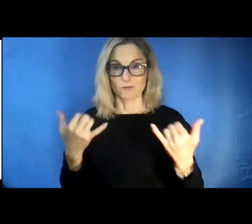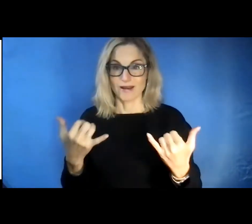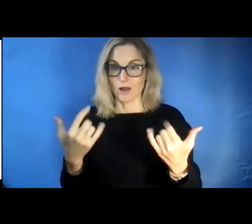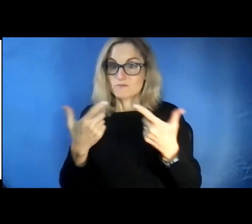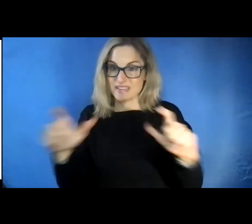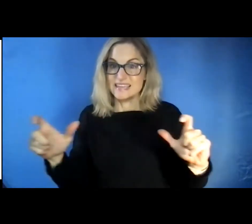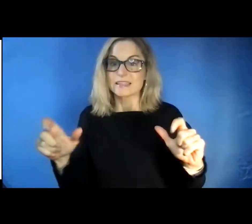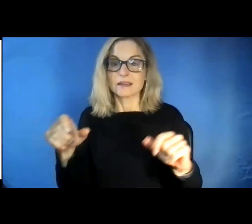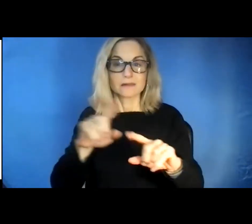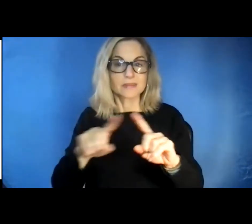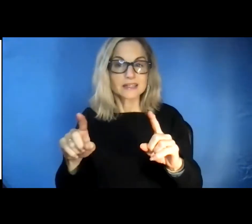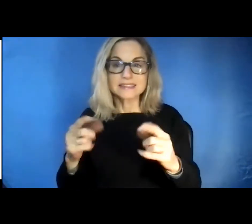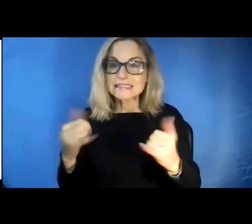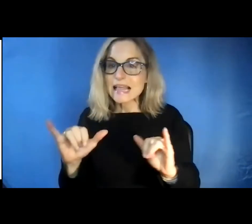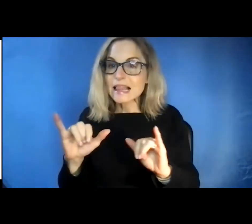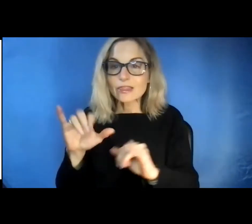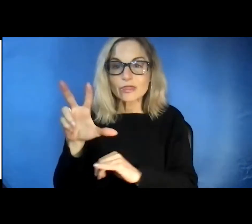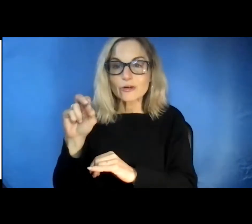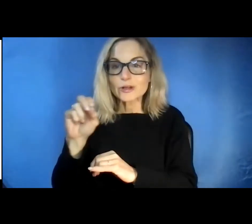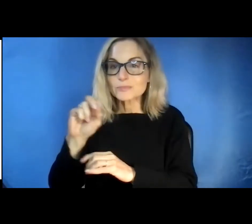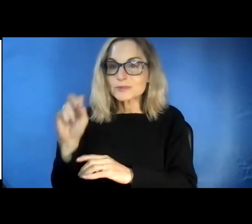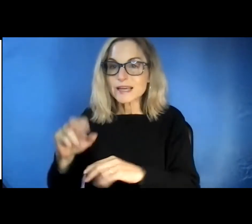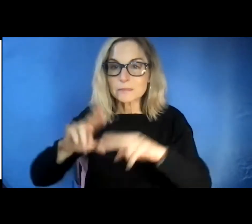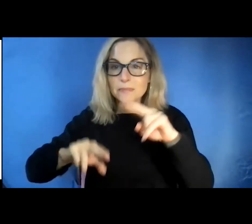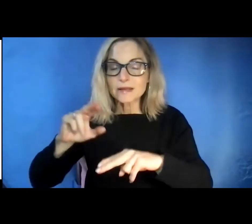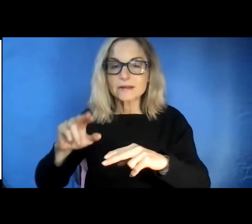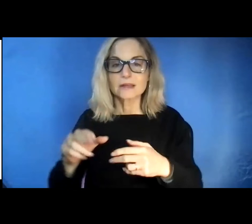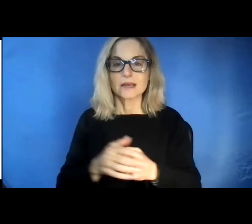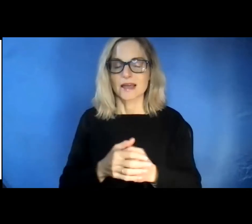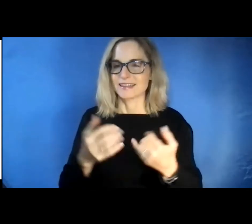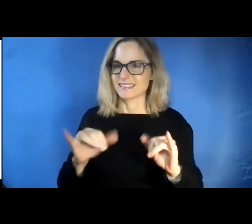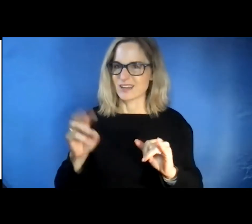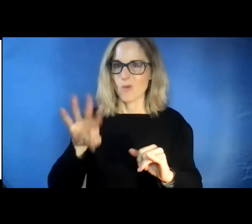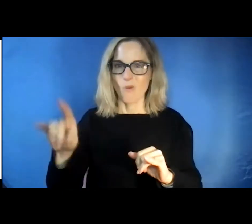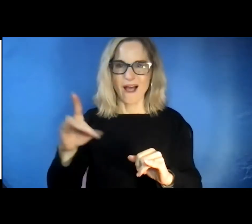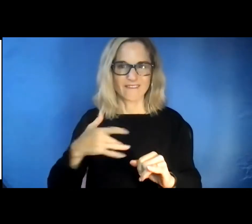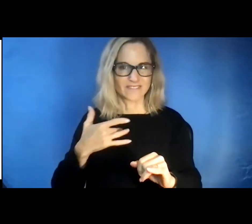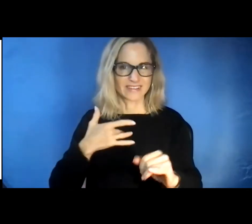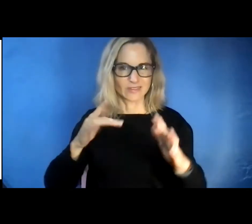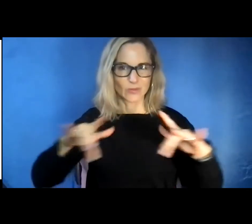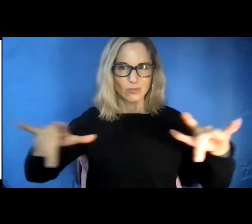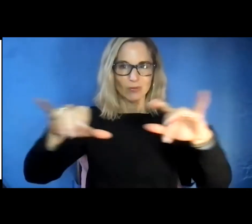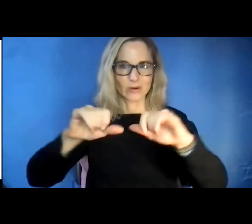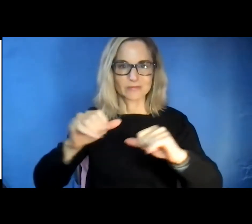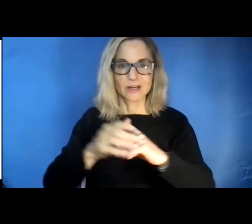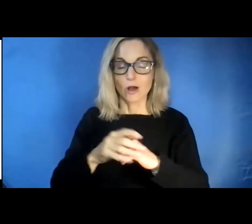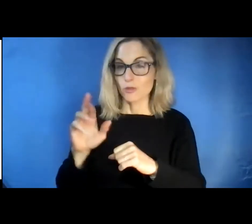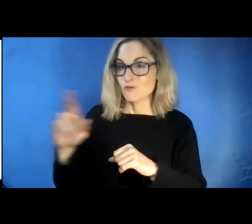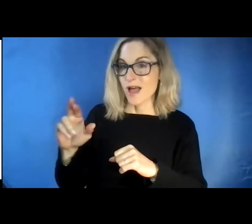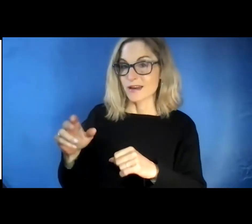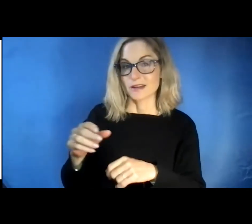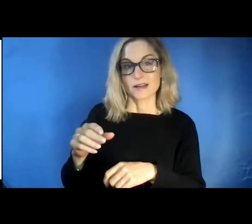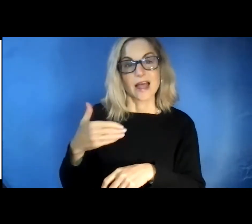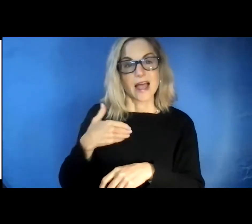And it really does feel like we're in the wild here. You have wild horses over on my right. Even where I parked my car will eventually be more of the production facility.